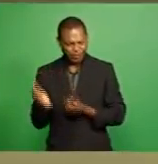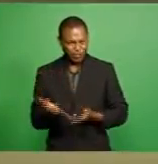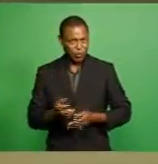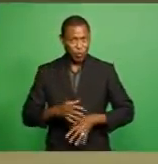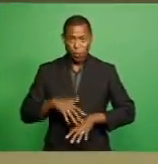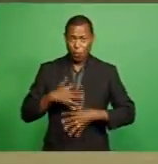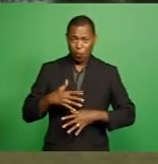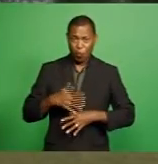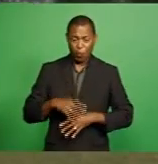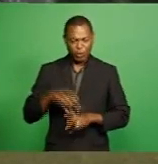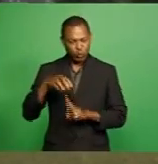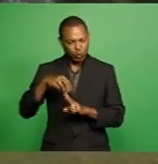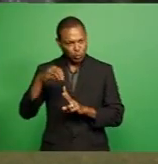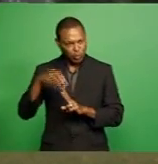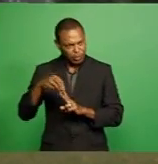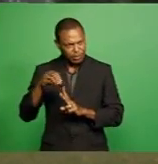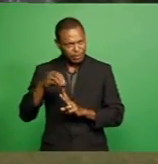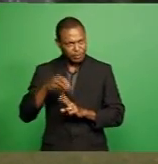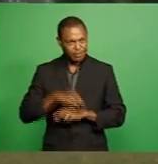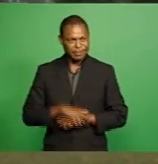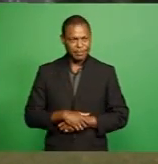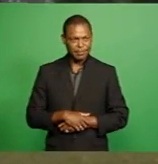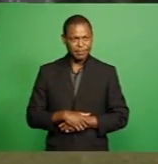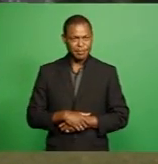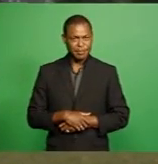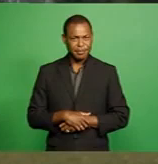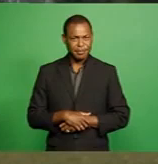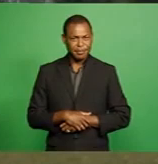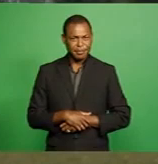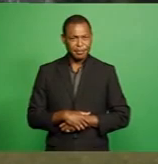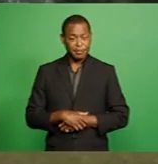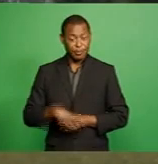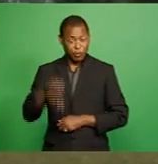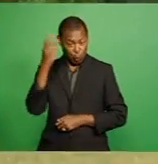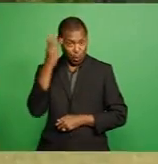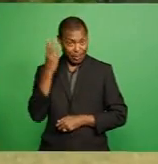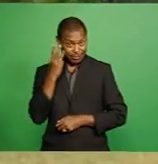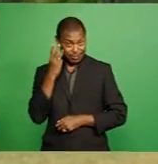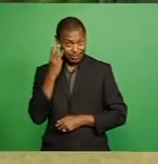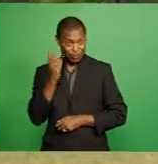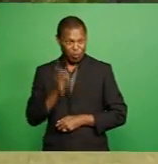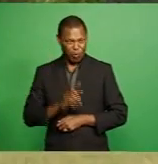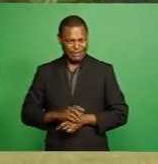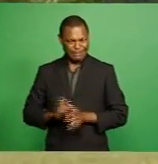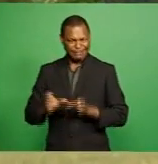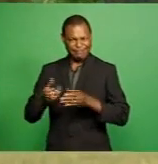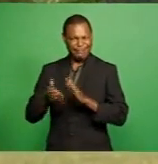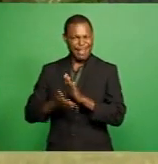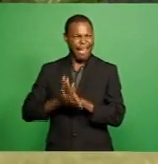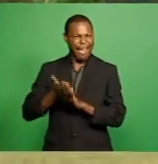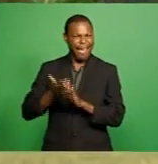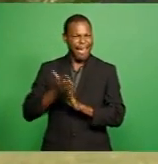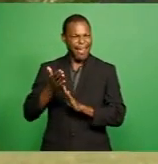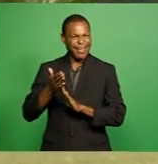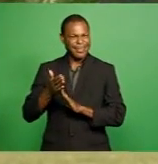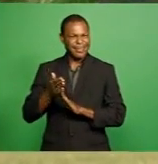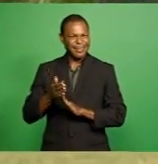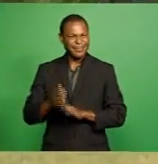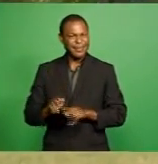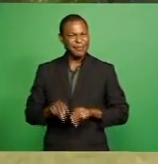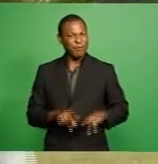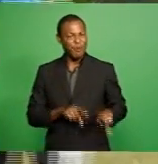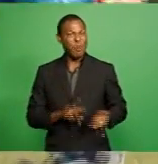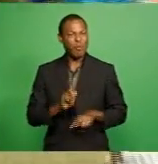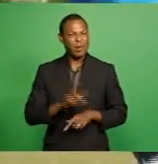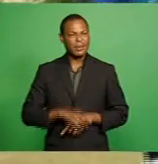the selectors. Of the women's high performance squad, Every week we pick the 11 from there